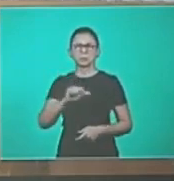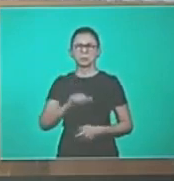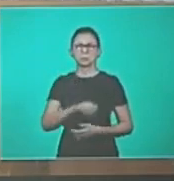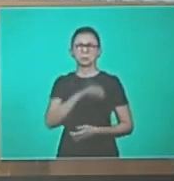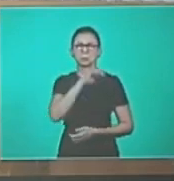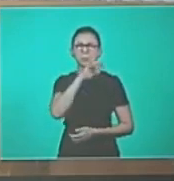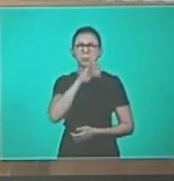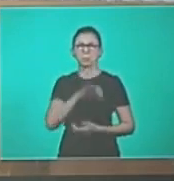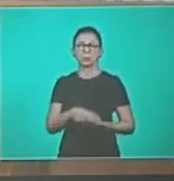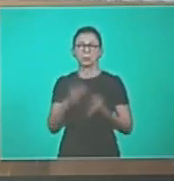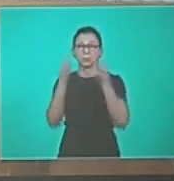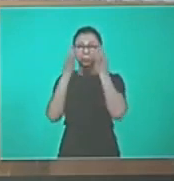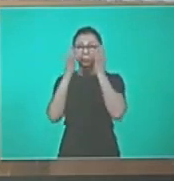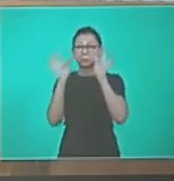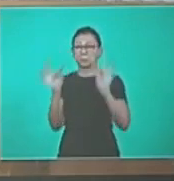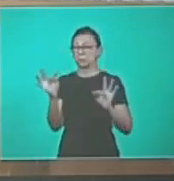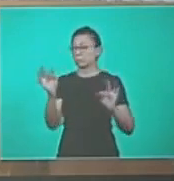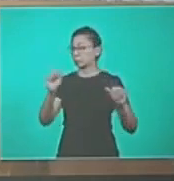not pleasant.